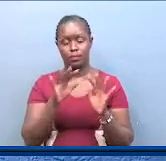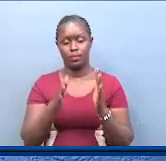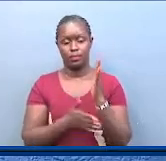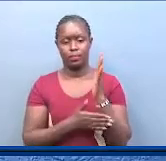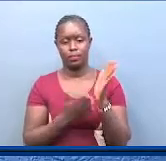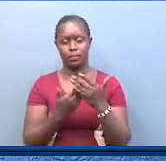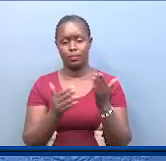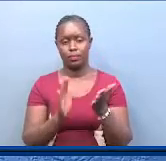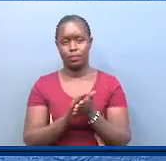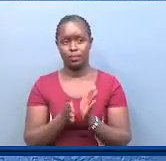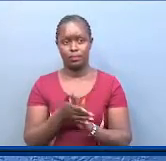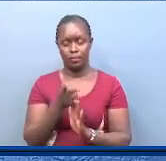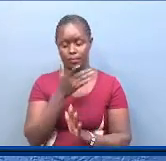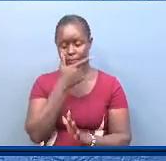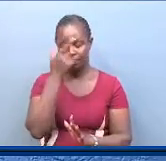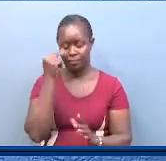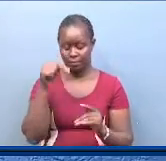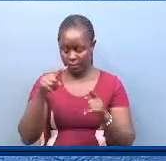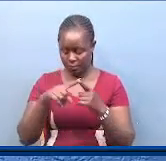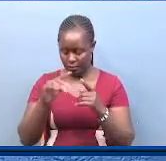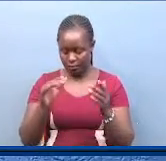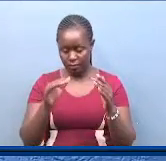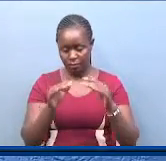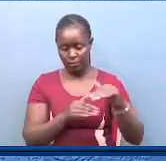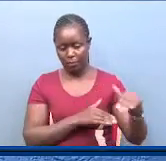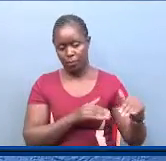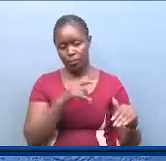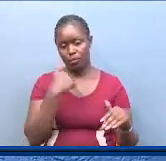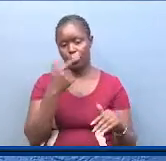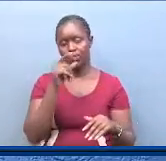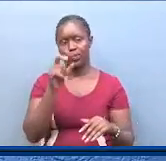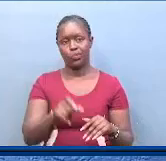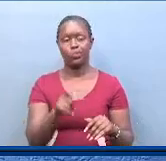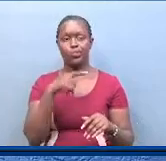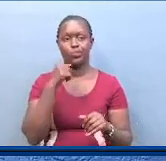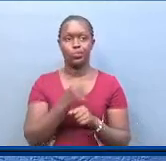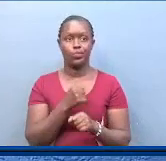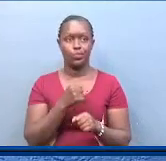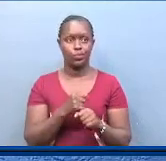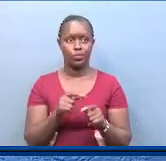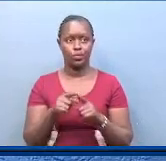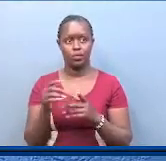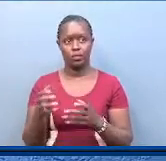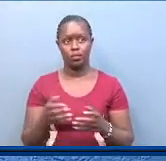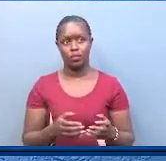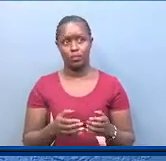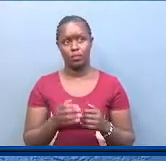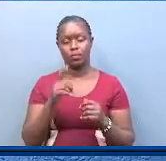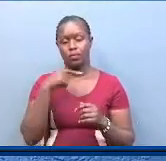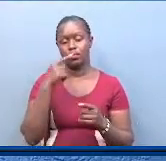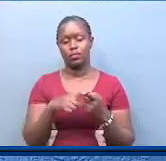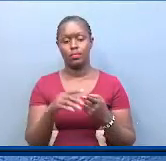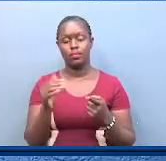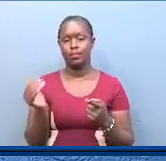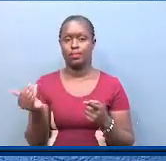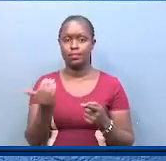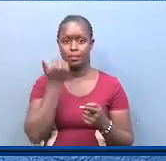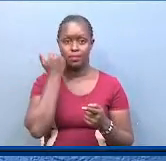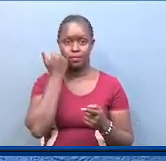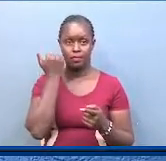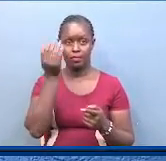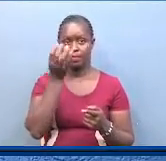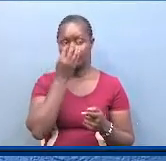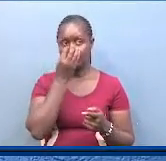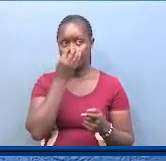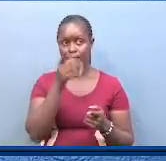are because he put aside the one who was working and brought in the ones who were eating. You know, William Ruto